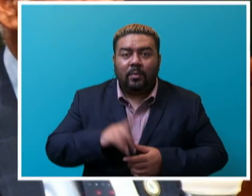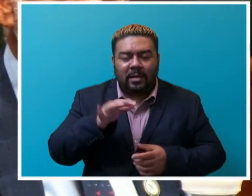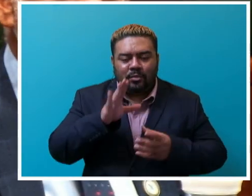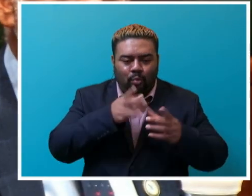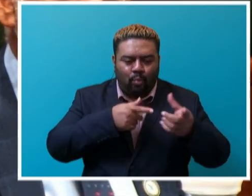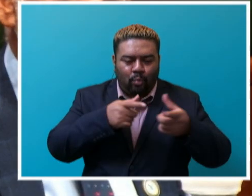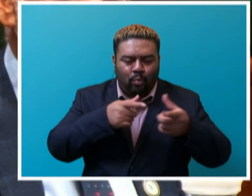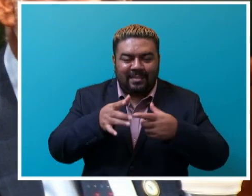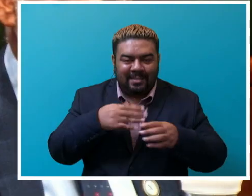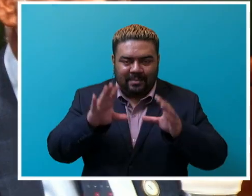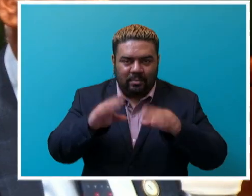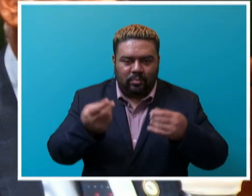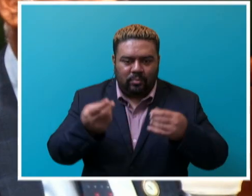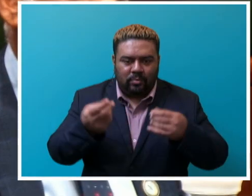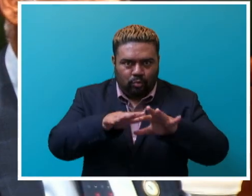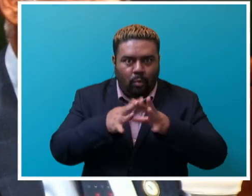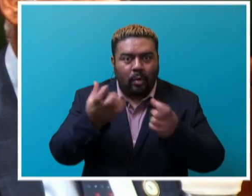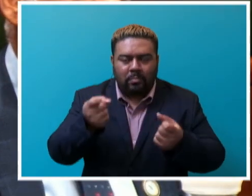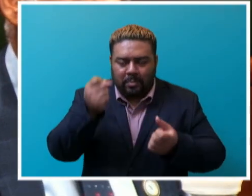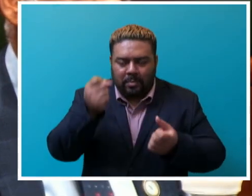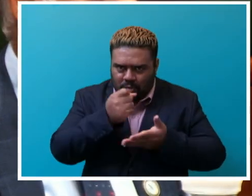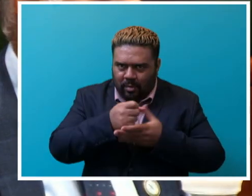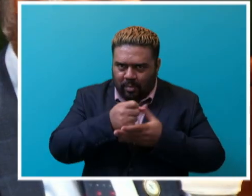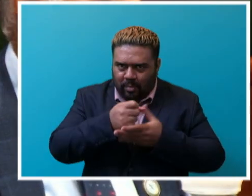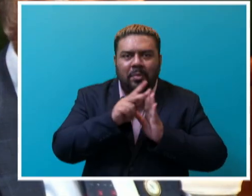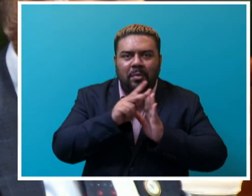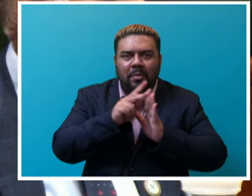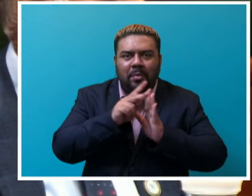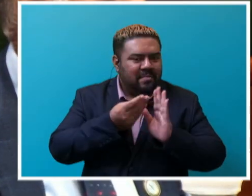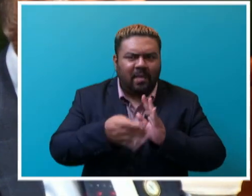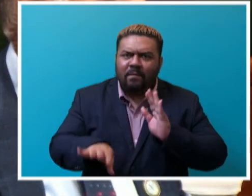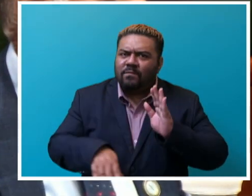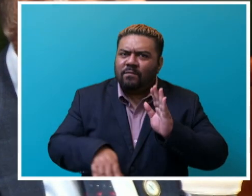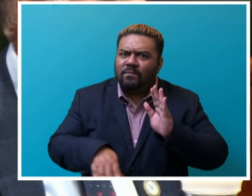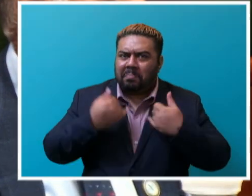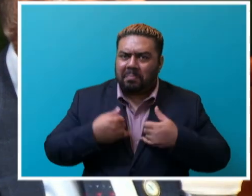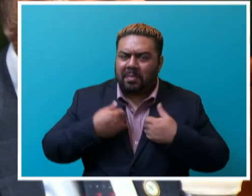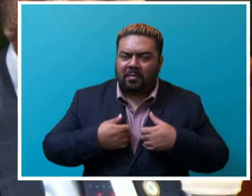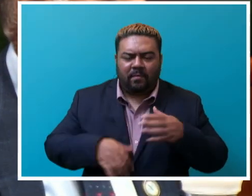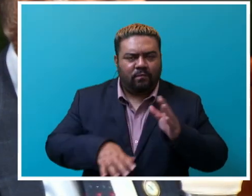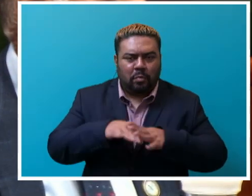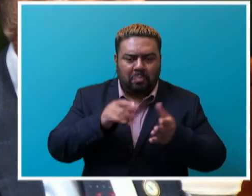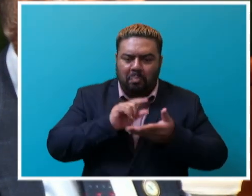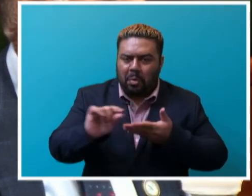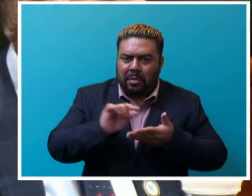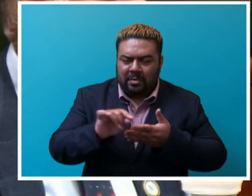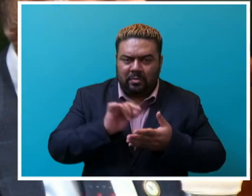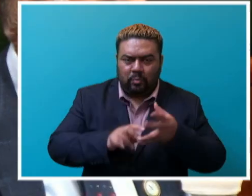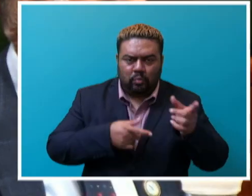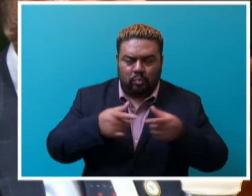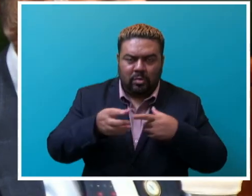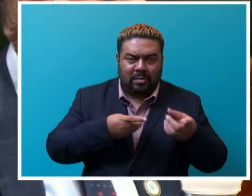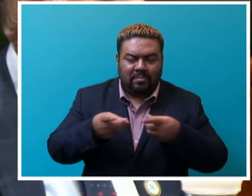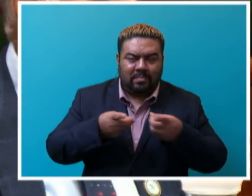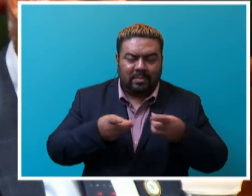and mainstreaming, ensure the policy is fully implemented, monitored and resourced, coordinate disability services